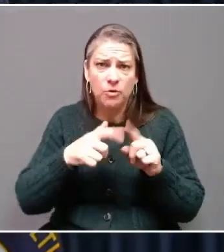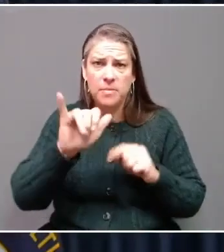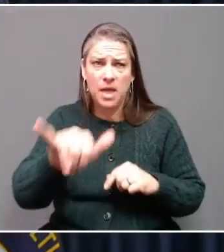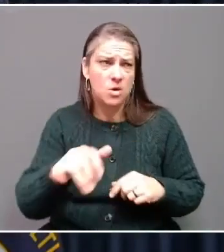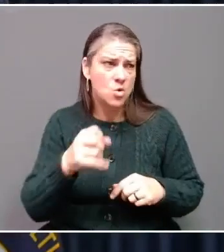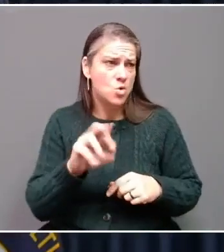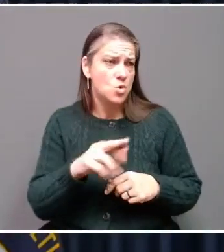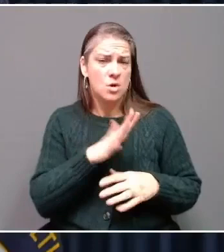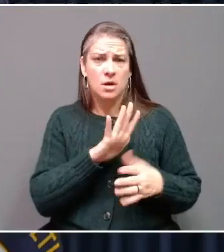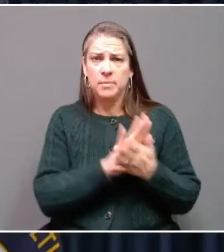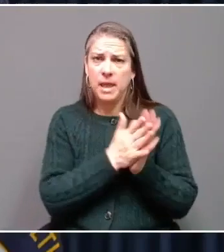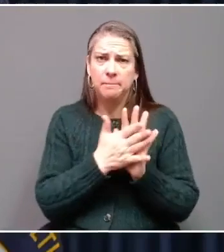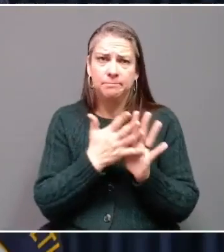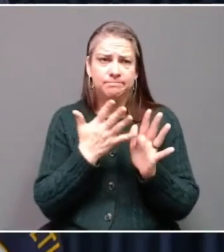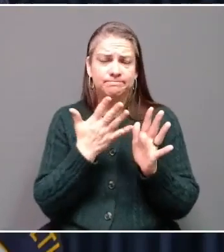or gambling.